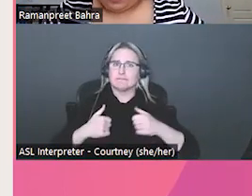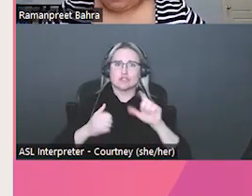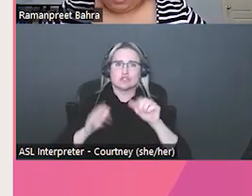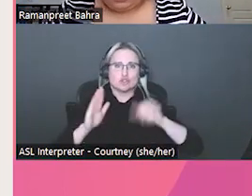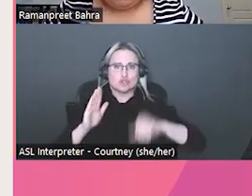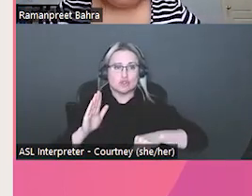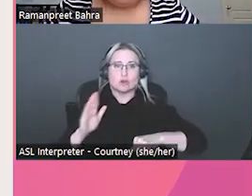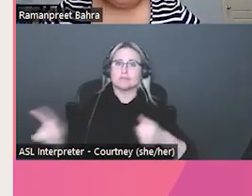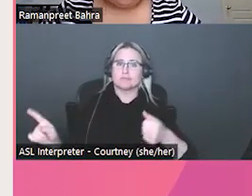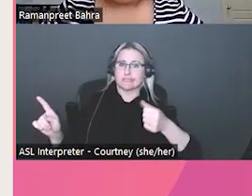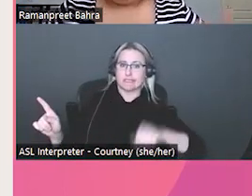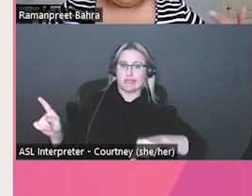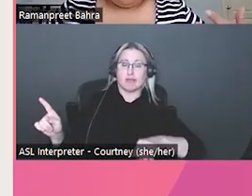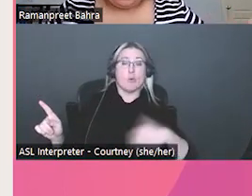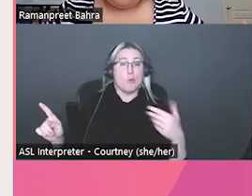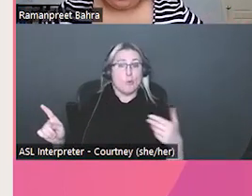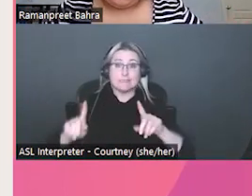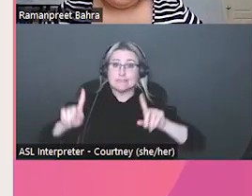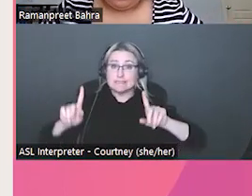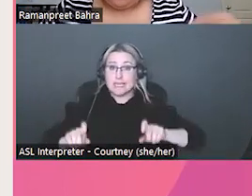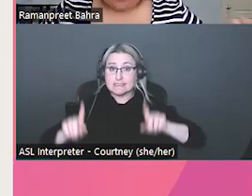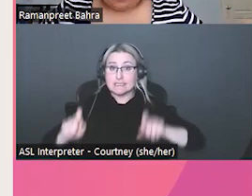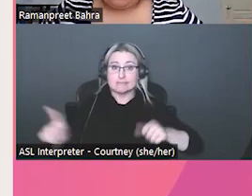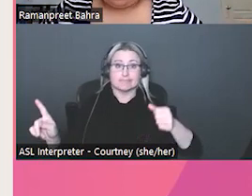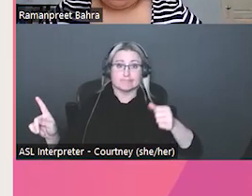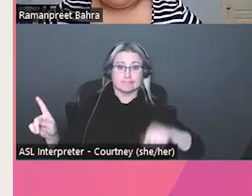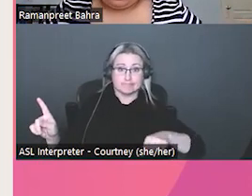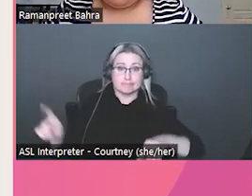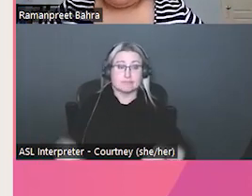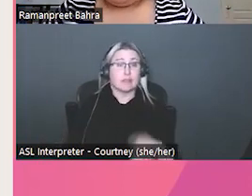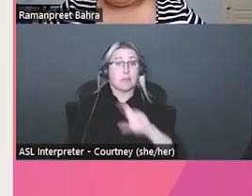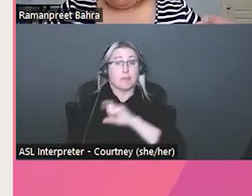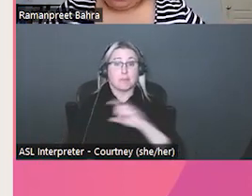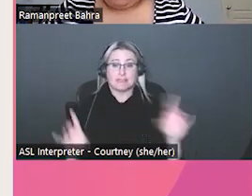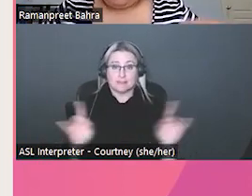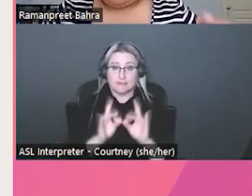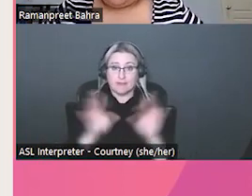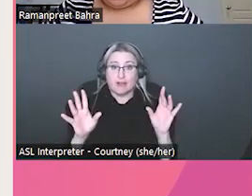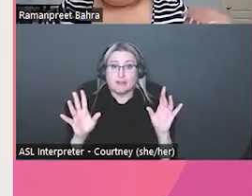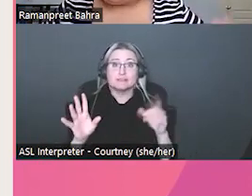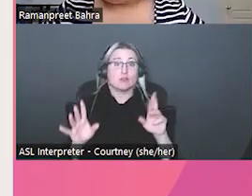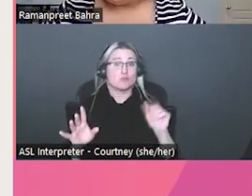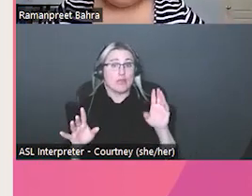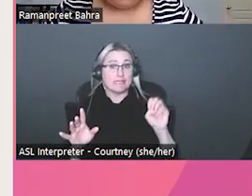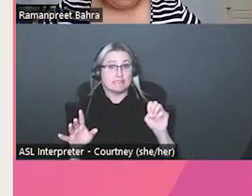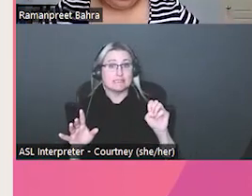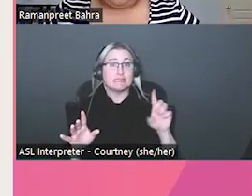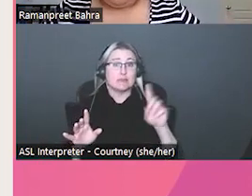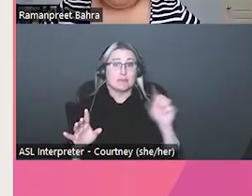diagnostic testing. In terms of police violence, fat people across the intersections of race, disability, and